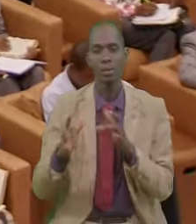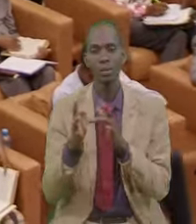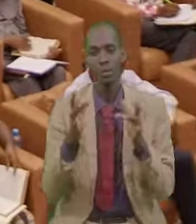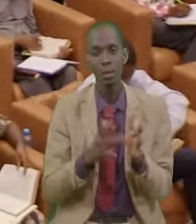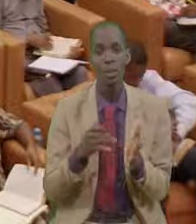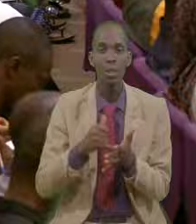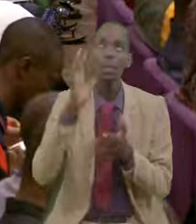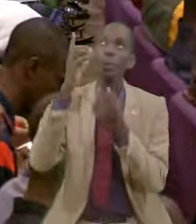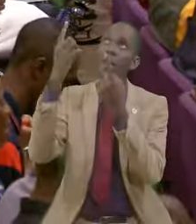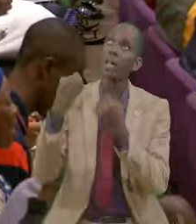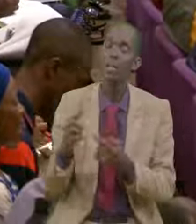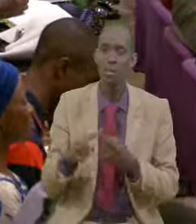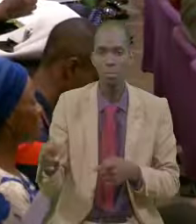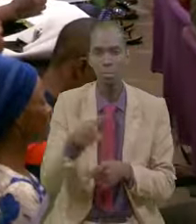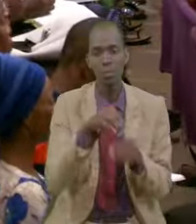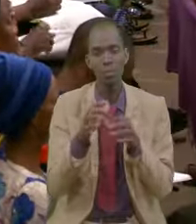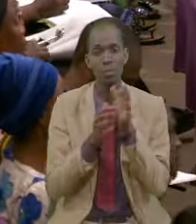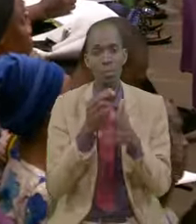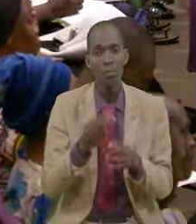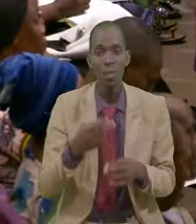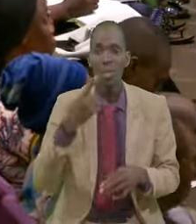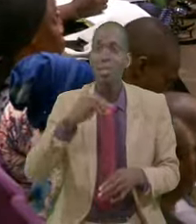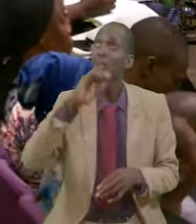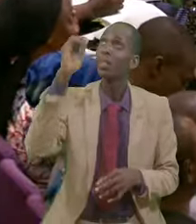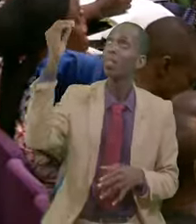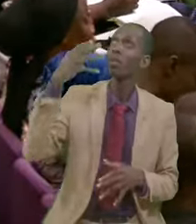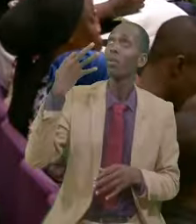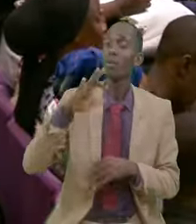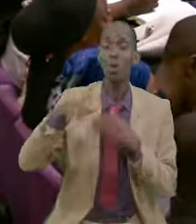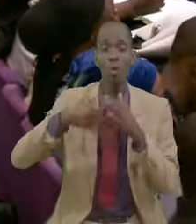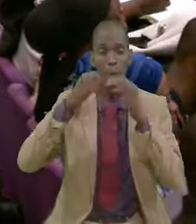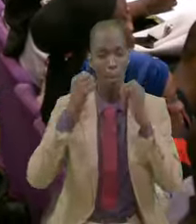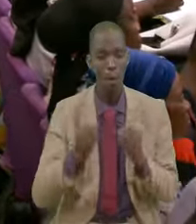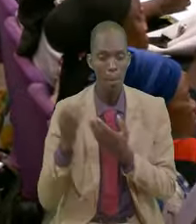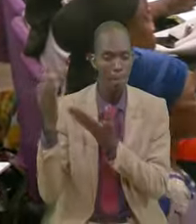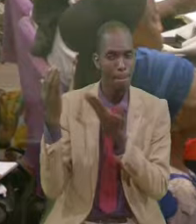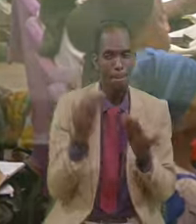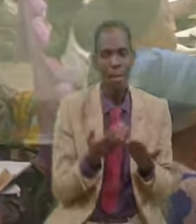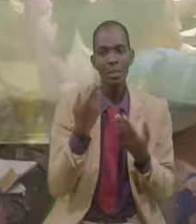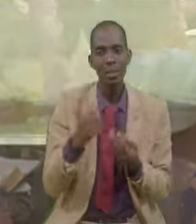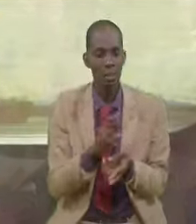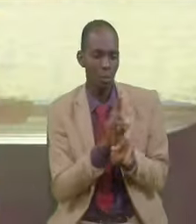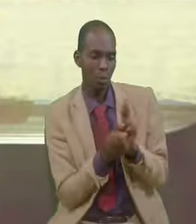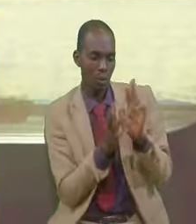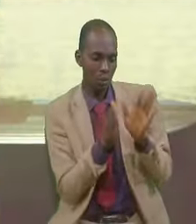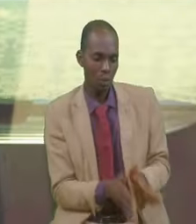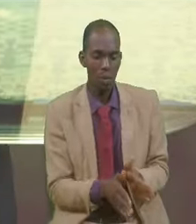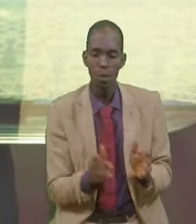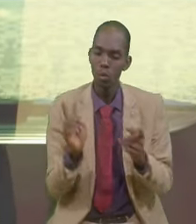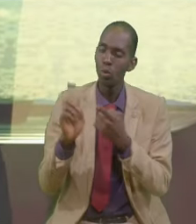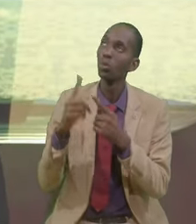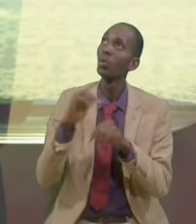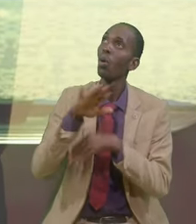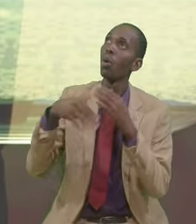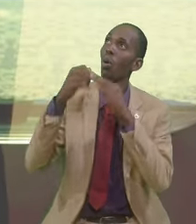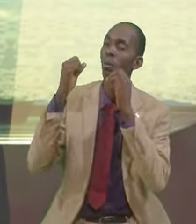It will come to you. The grace of the Almighty brings the repentant to the Almighty. The grace is